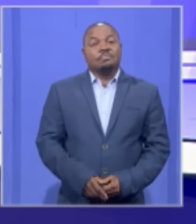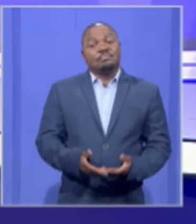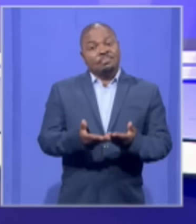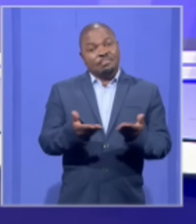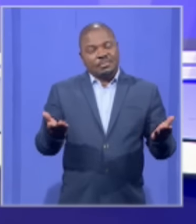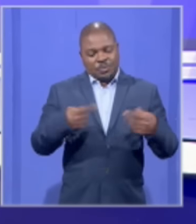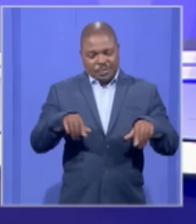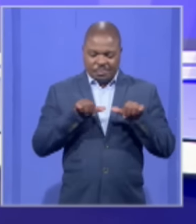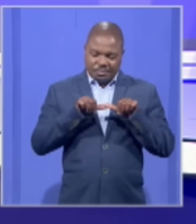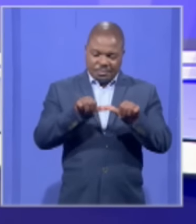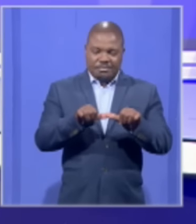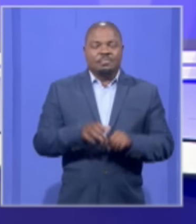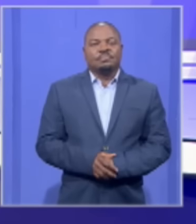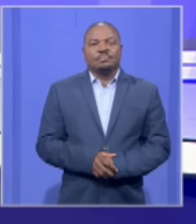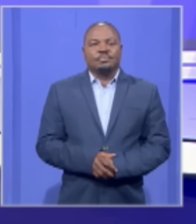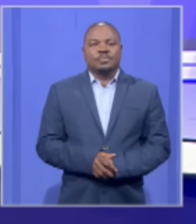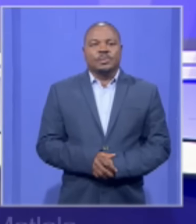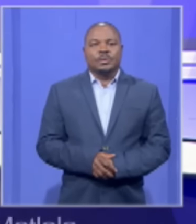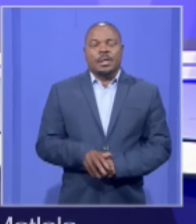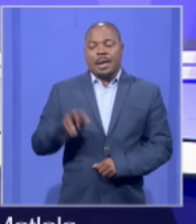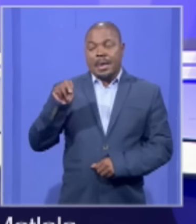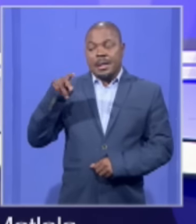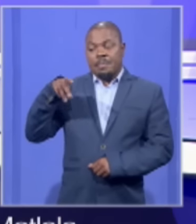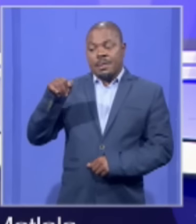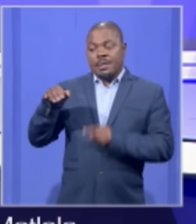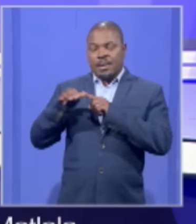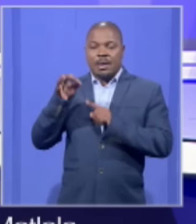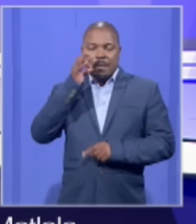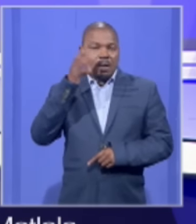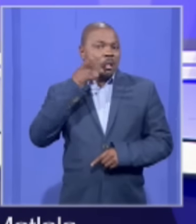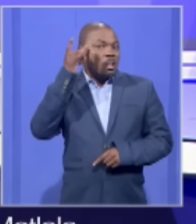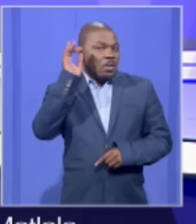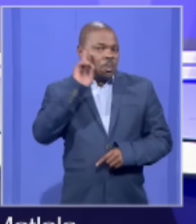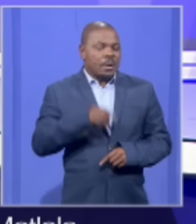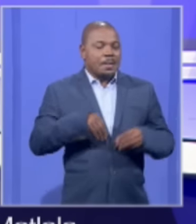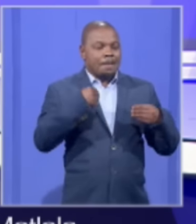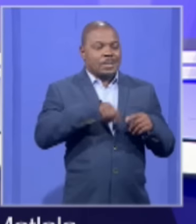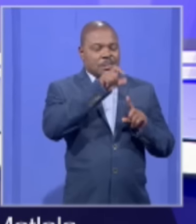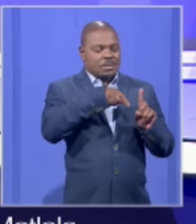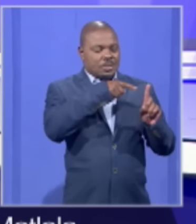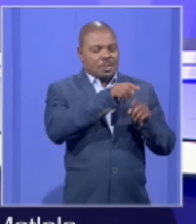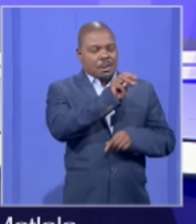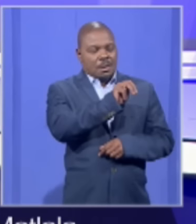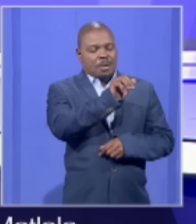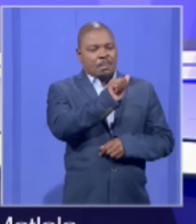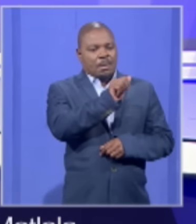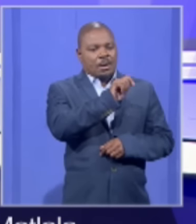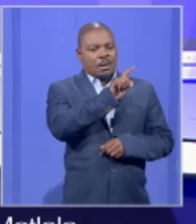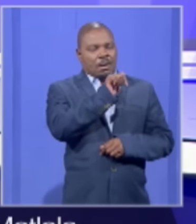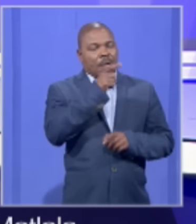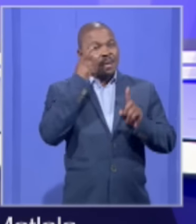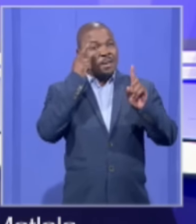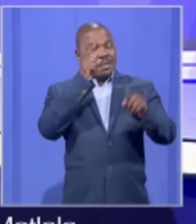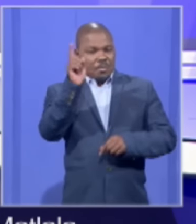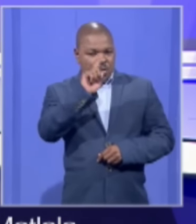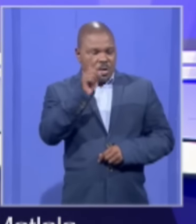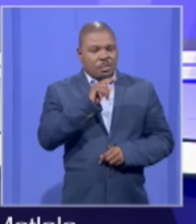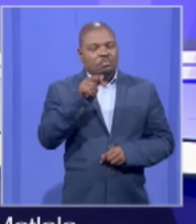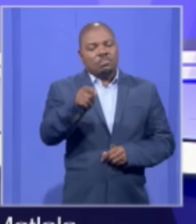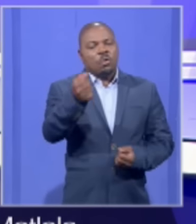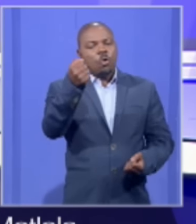Mothoetso re tswella pele ka dikgang tsa rona. NPA ya mogetse kitsiso ya rrakgwebo Vusimuzi Matlala ya maikaelelo a gagwe a go